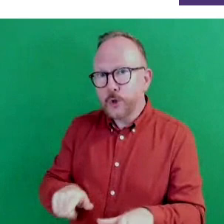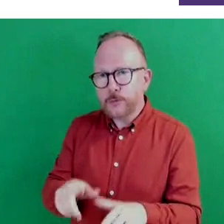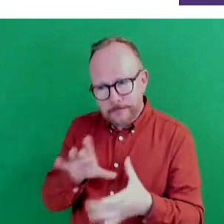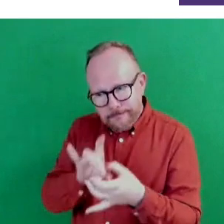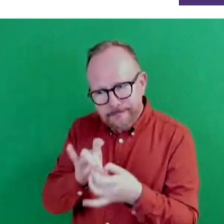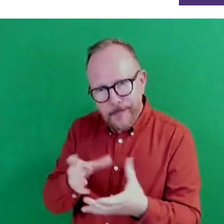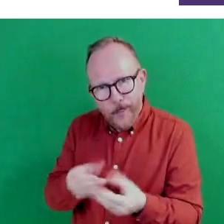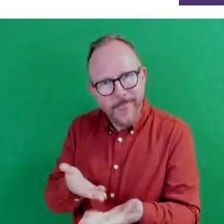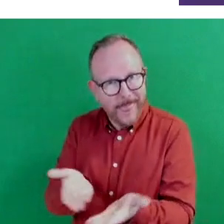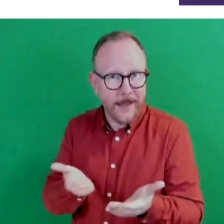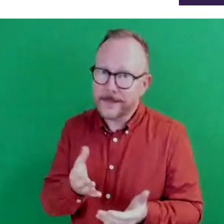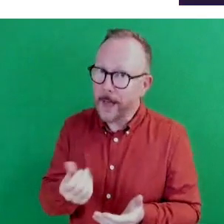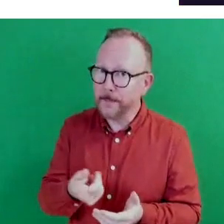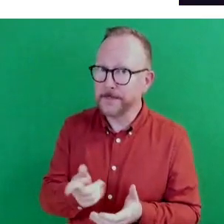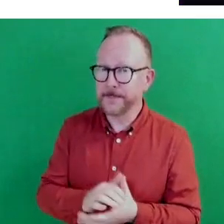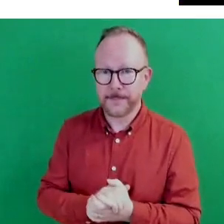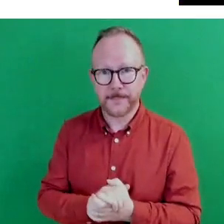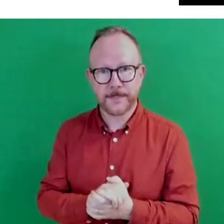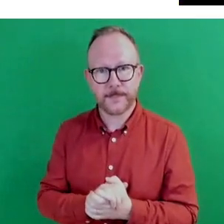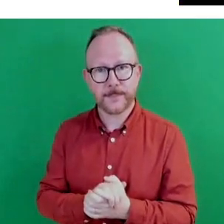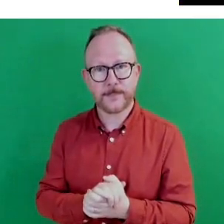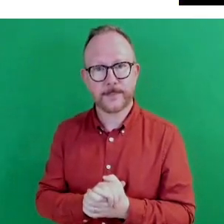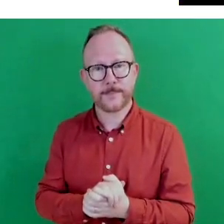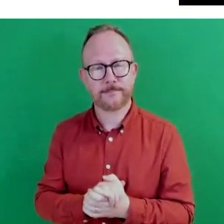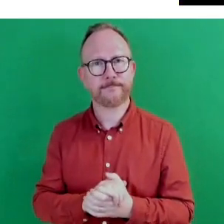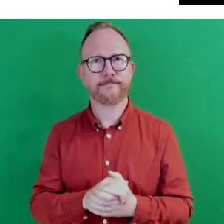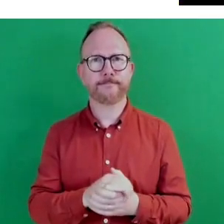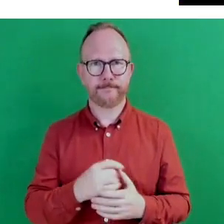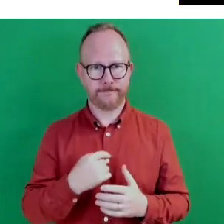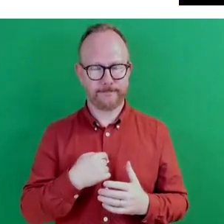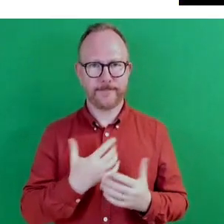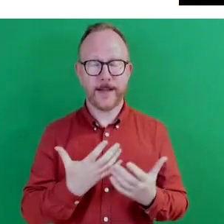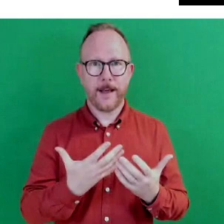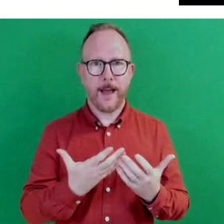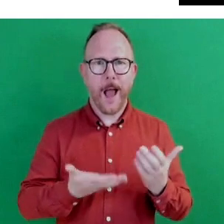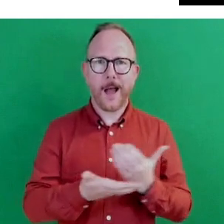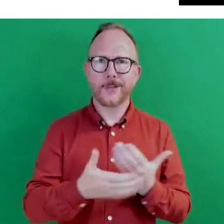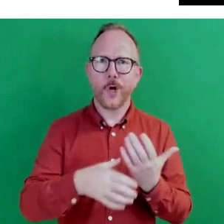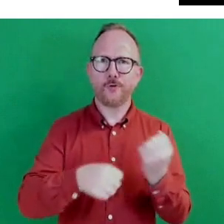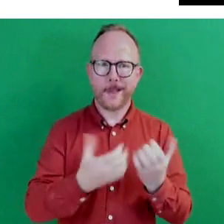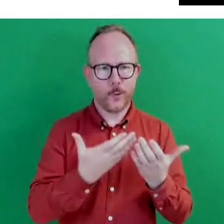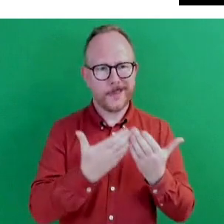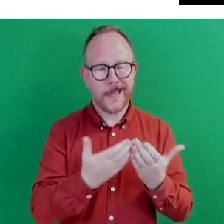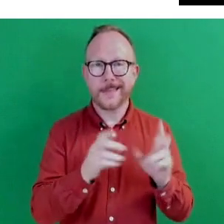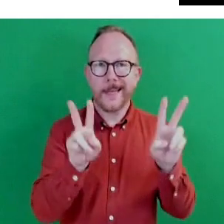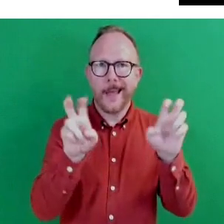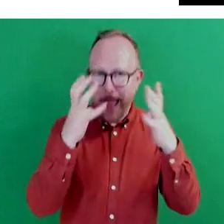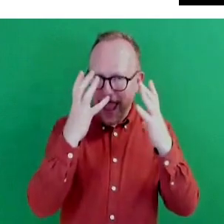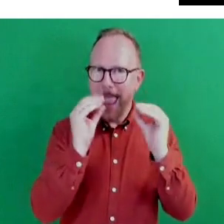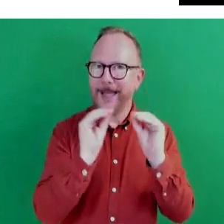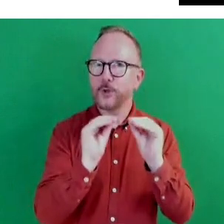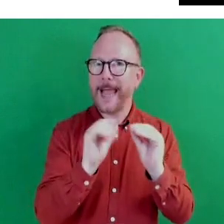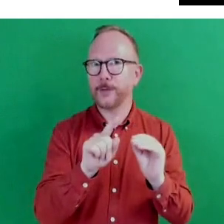So I actually did education studies as an undergraduate, and I felt like I needed a little bit